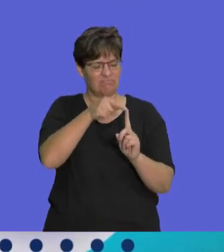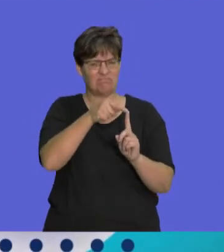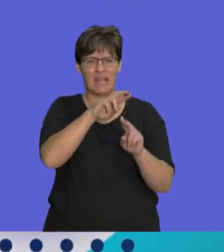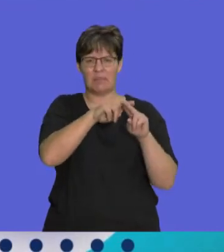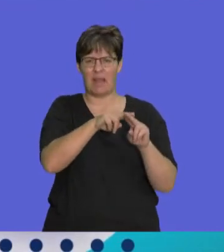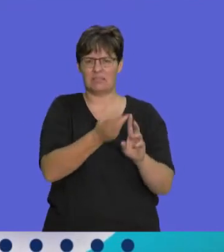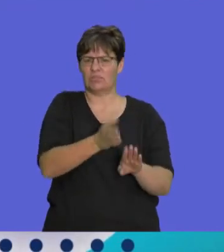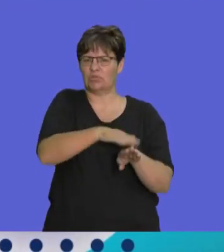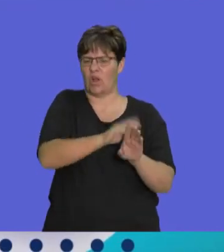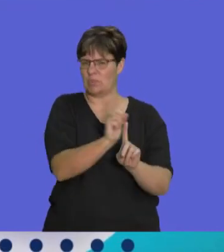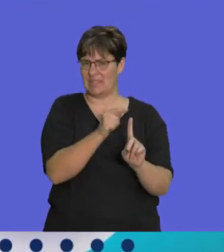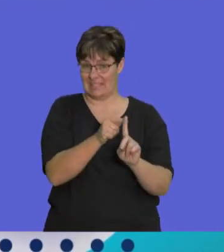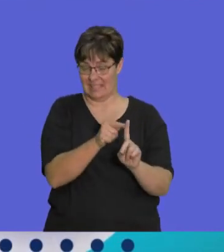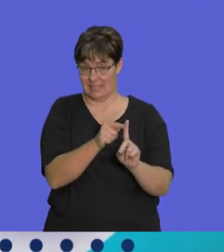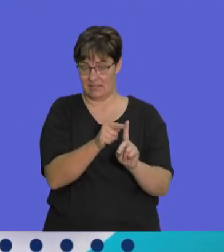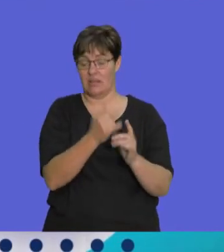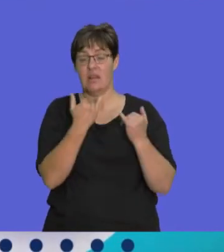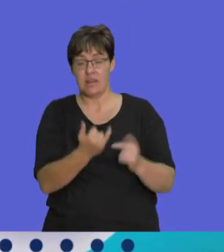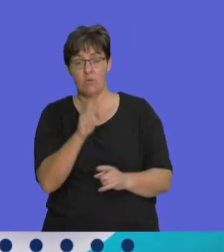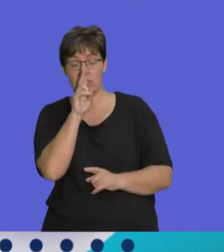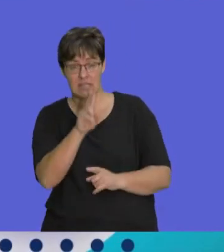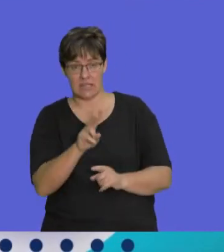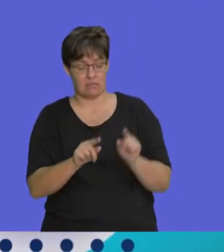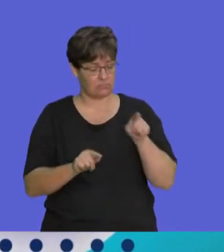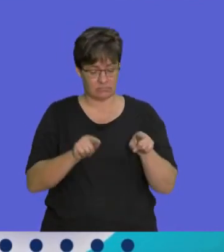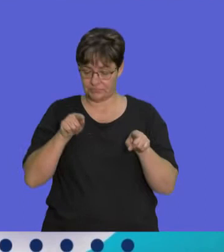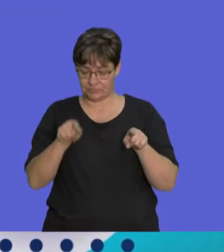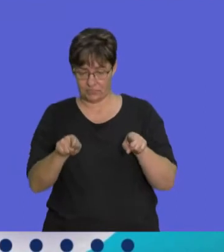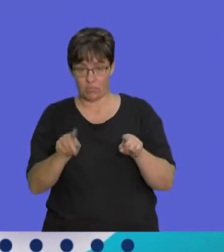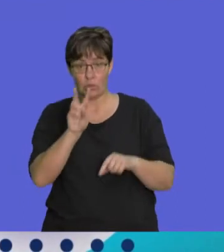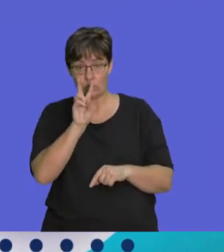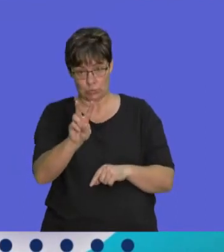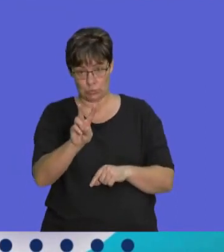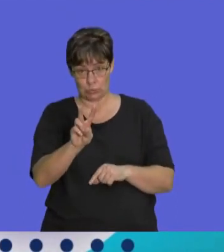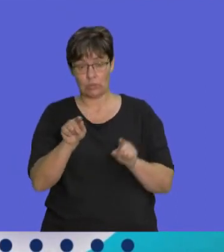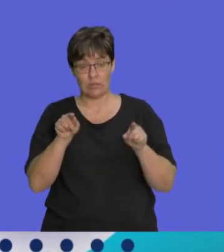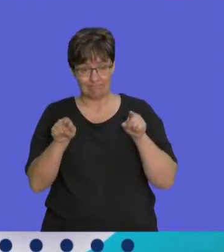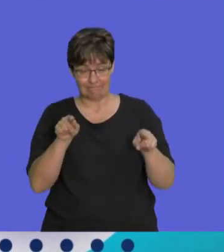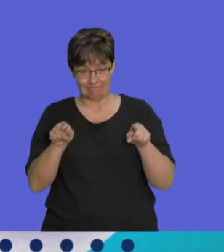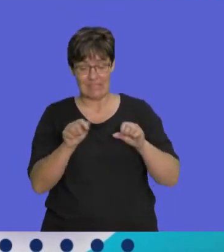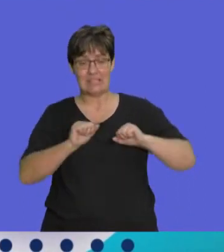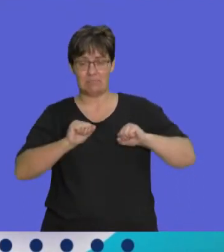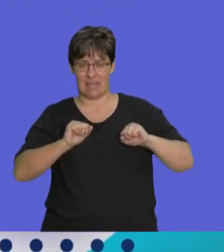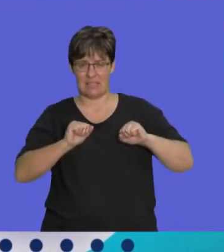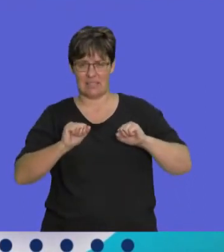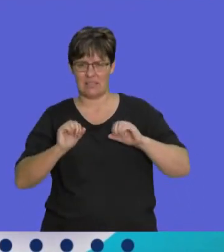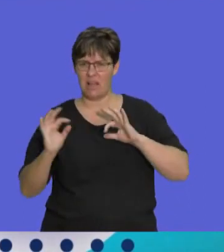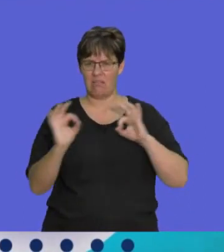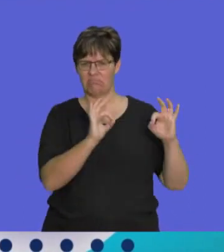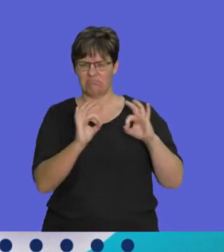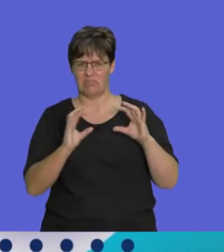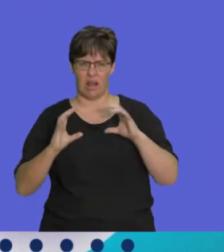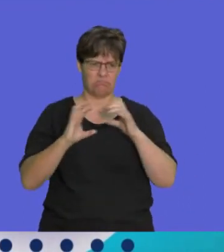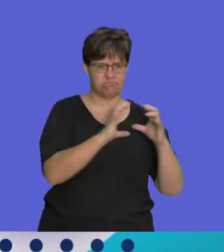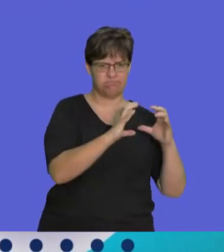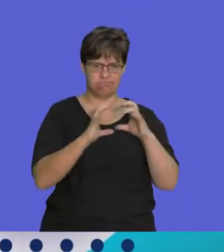got 2 point charges interacting in space and want to discuss, the understanding around the electric fields